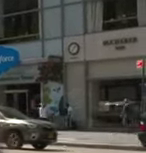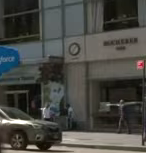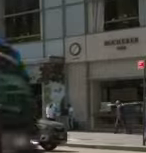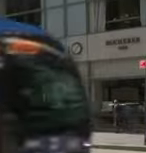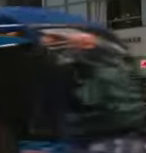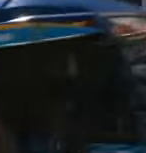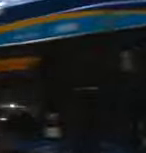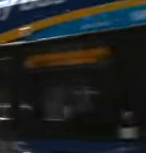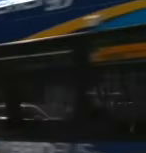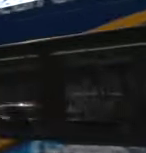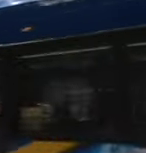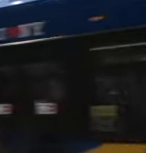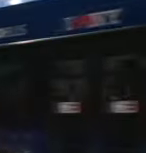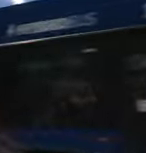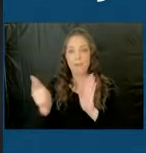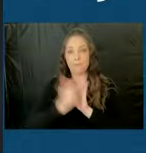authorized by law.